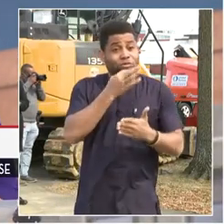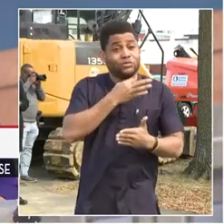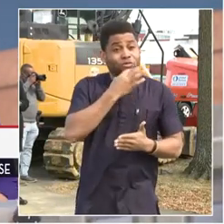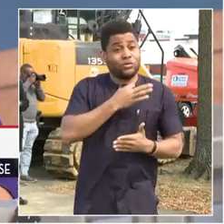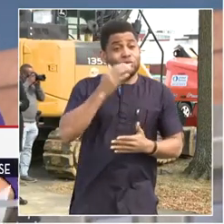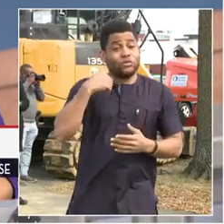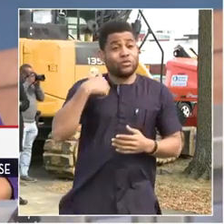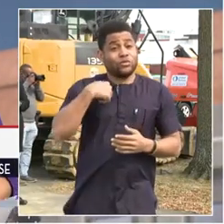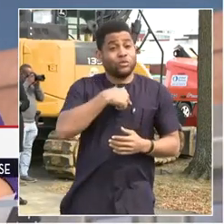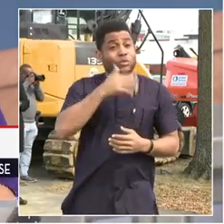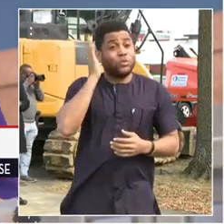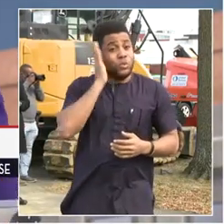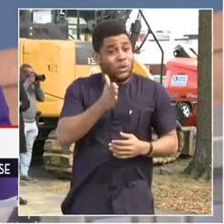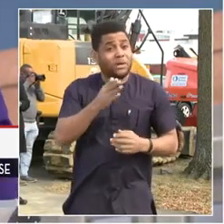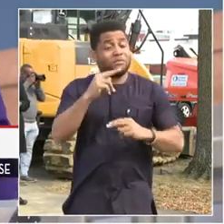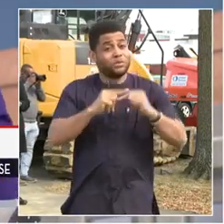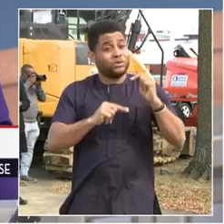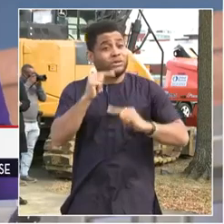looked at me and said,